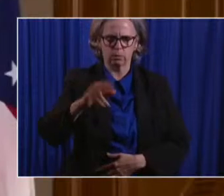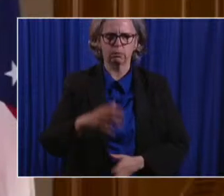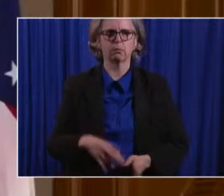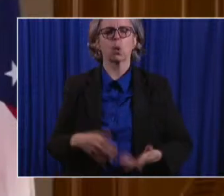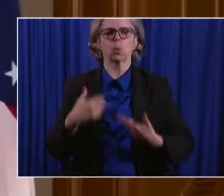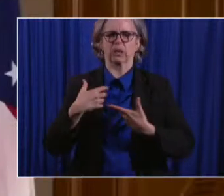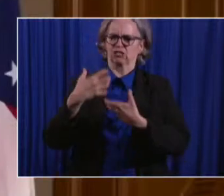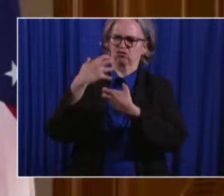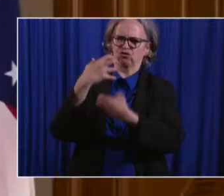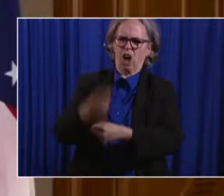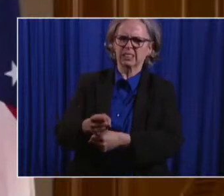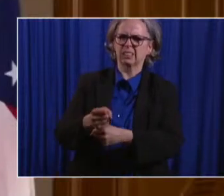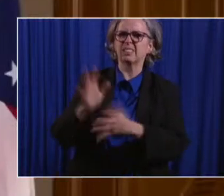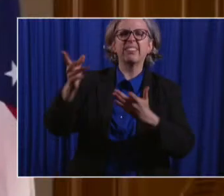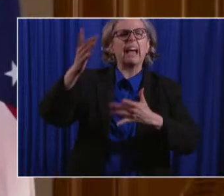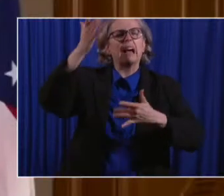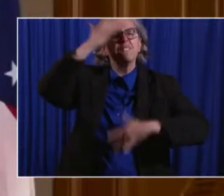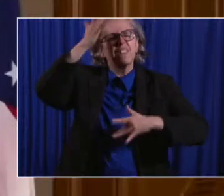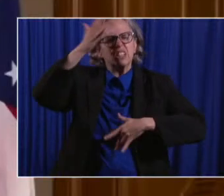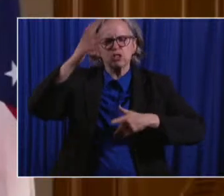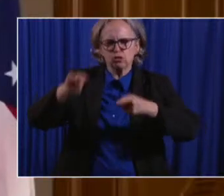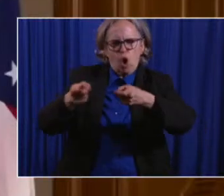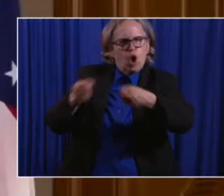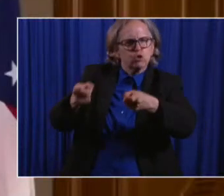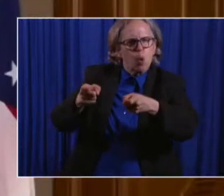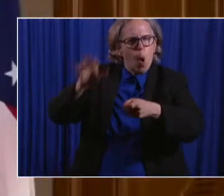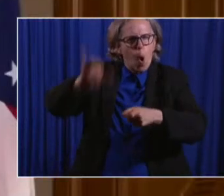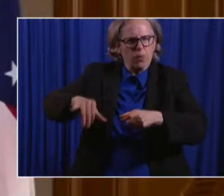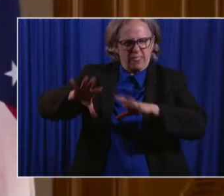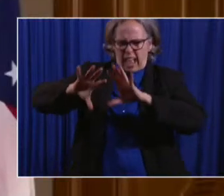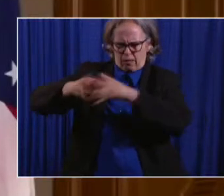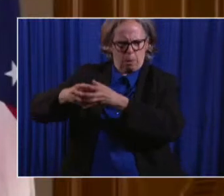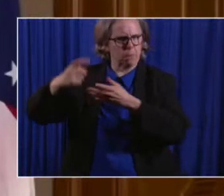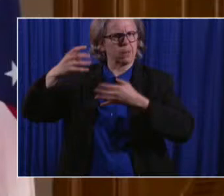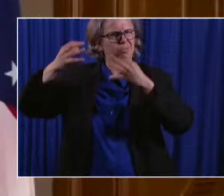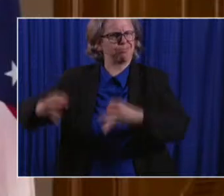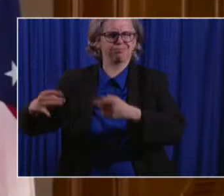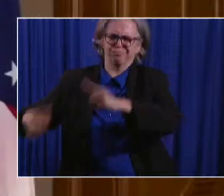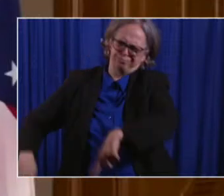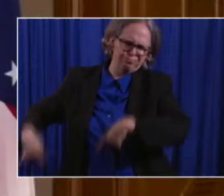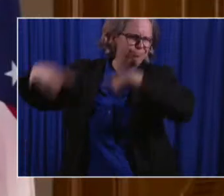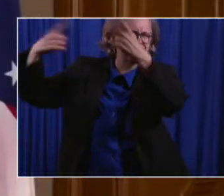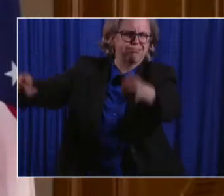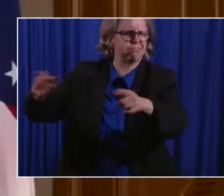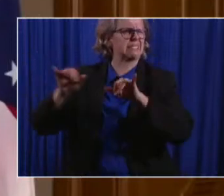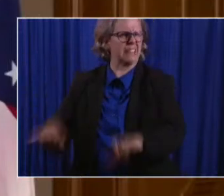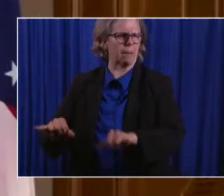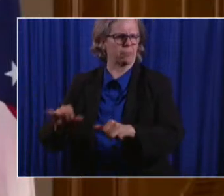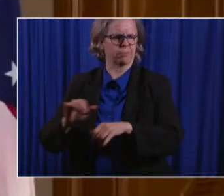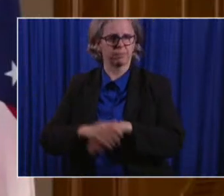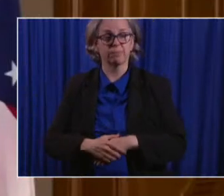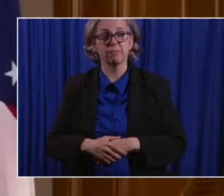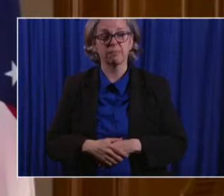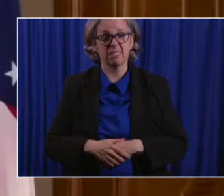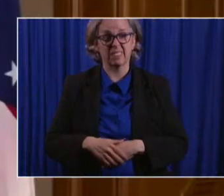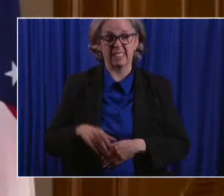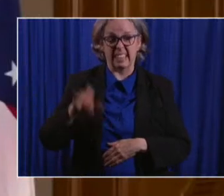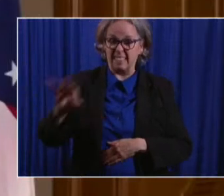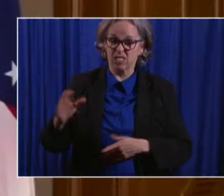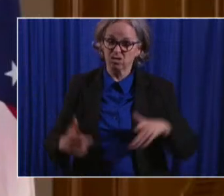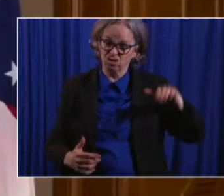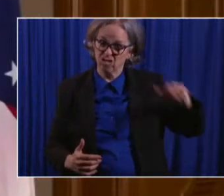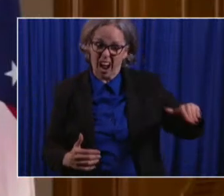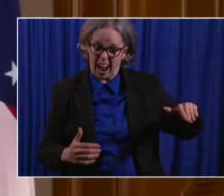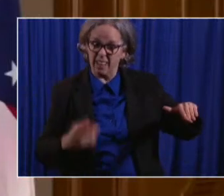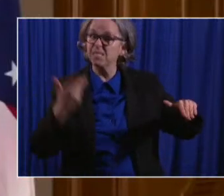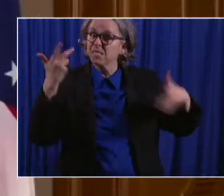Vaccinated children do not have to quarantine or be tested if they are exposed. Let me again say that. Vaccinated